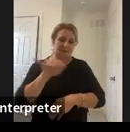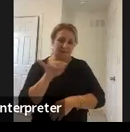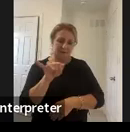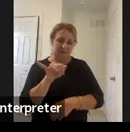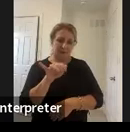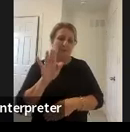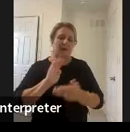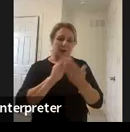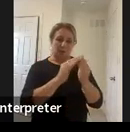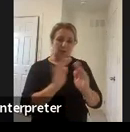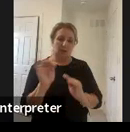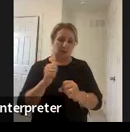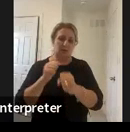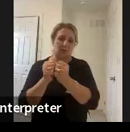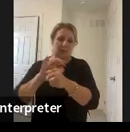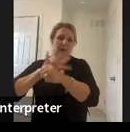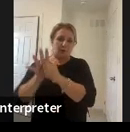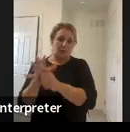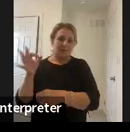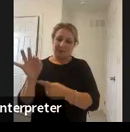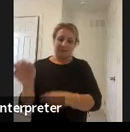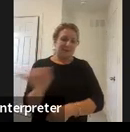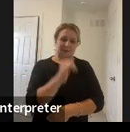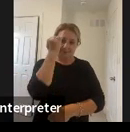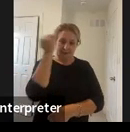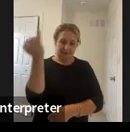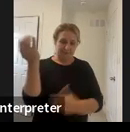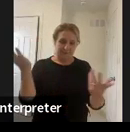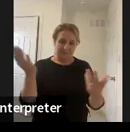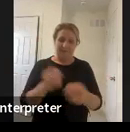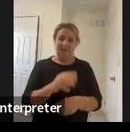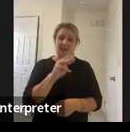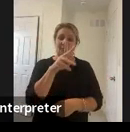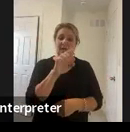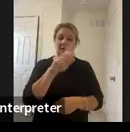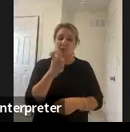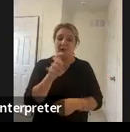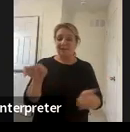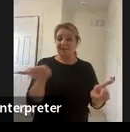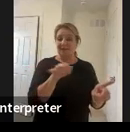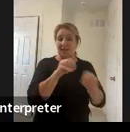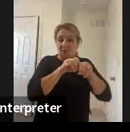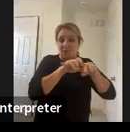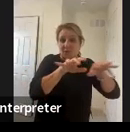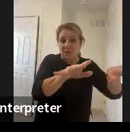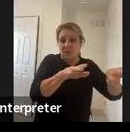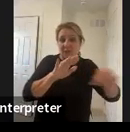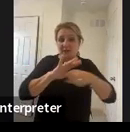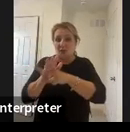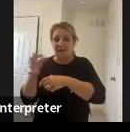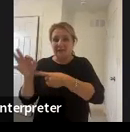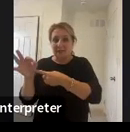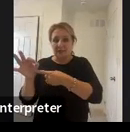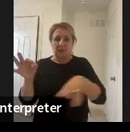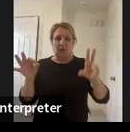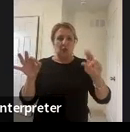our community from COVID-19. Monkeypox is not nearly as contagious as COVID-19,